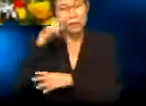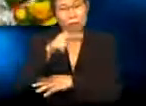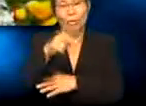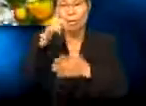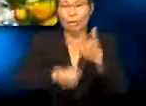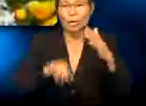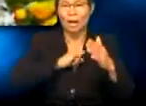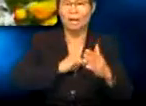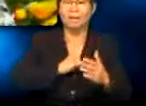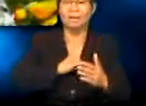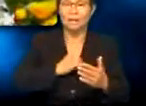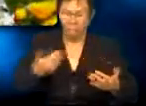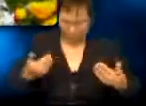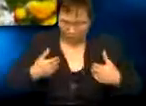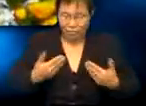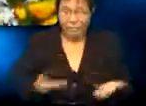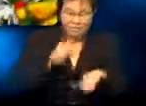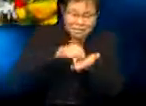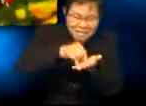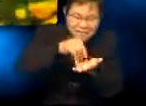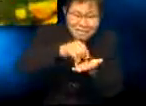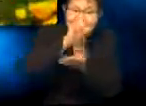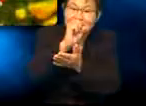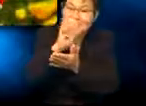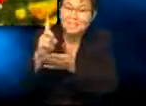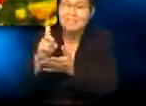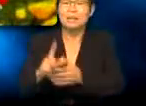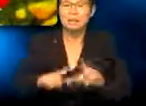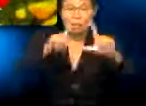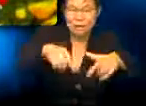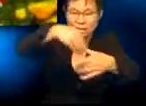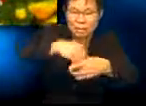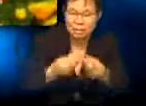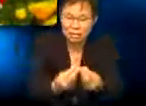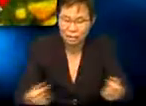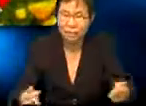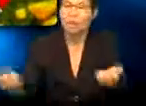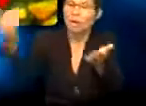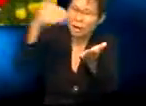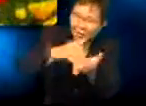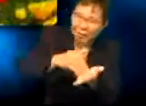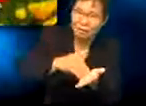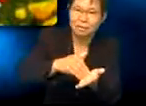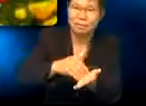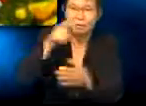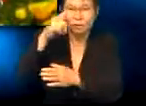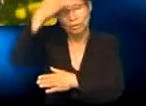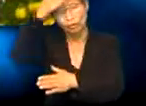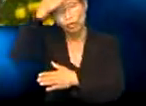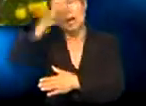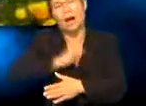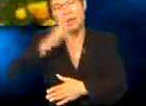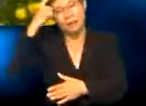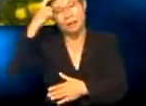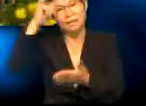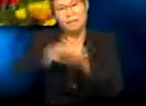Look what I've got here. Seeds. Let's place them in the ground once again. Oops, I